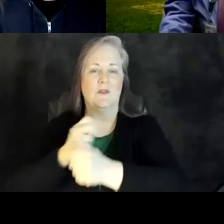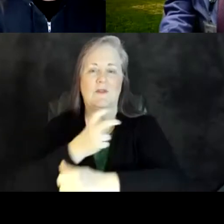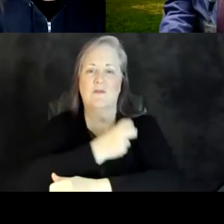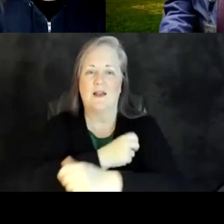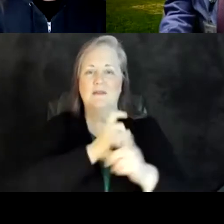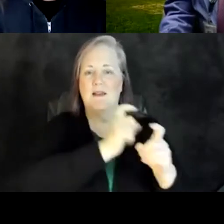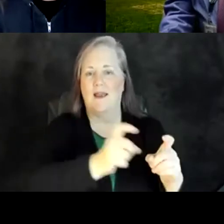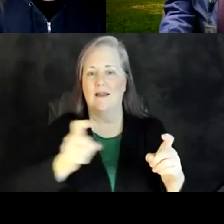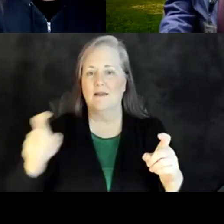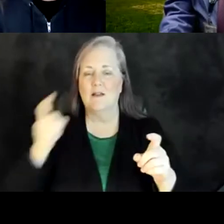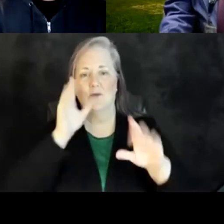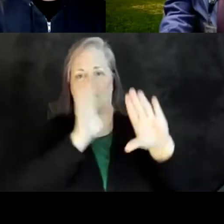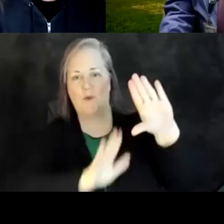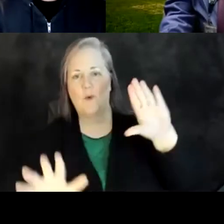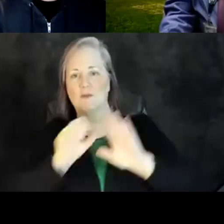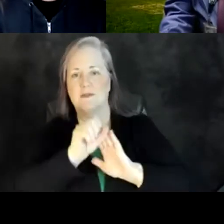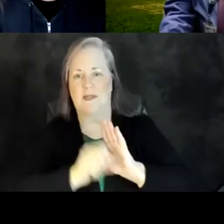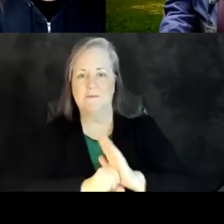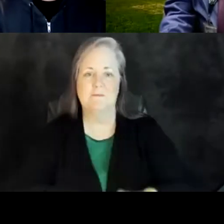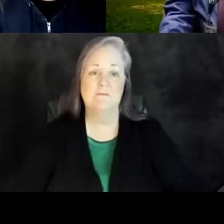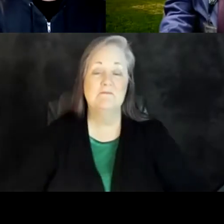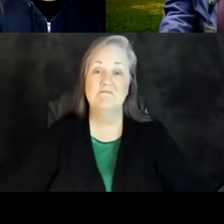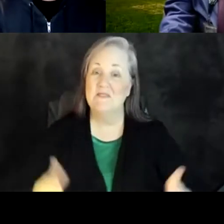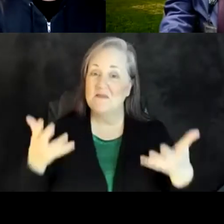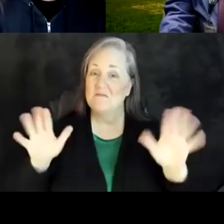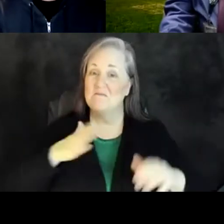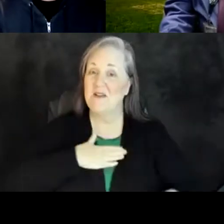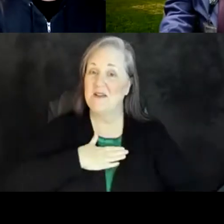allocations for the state. That's it for me.